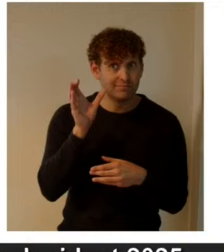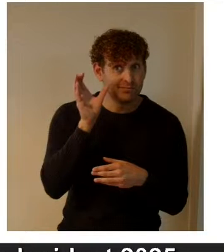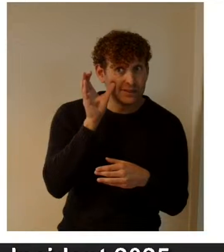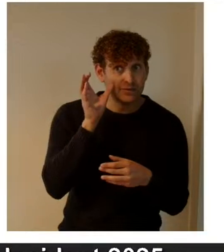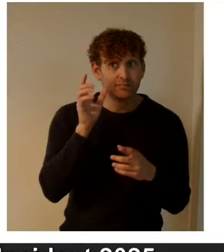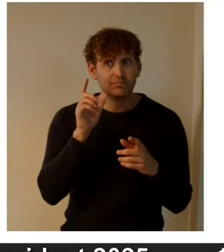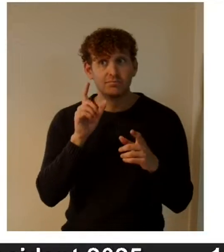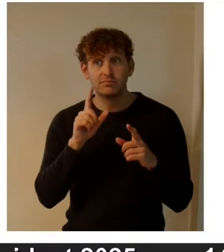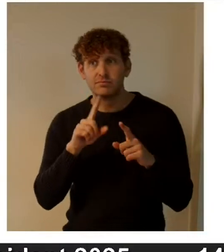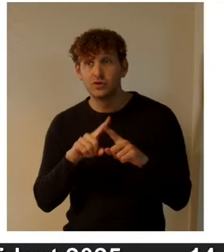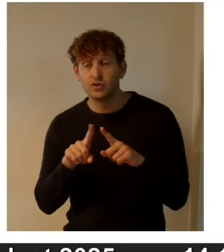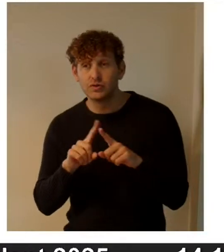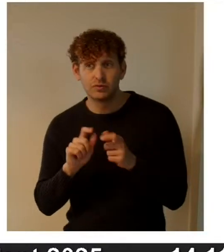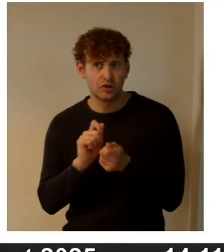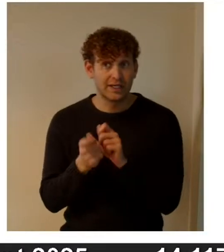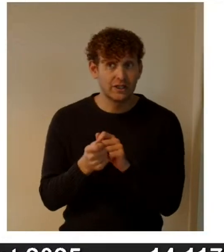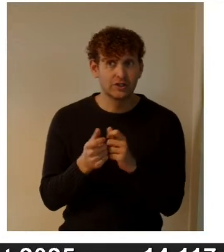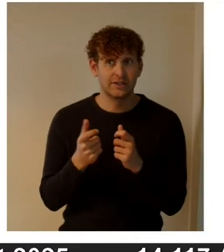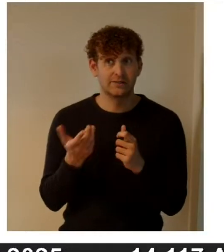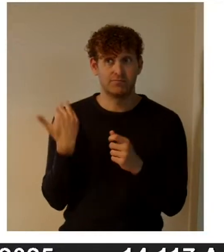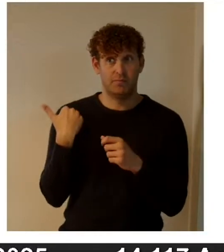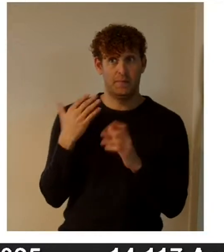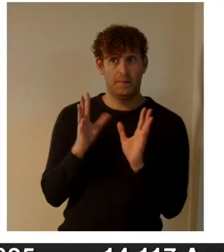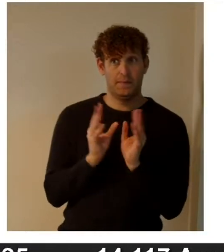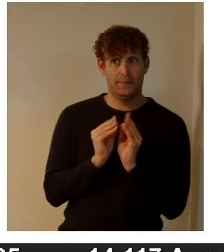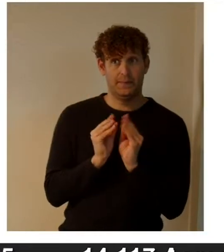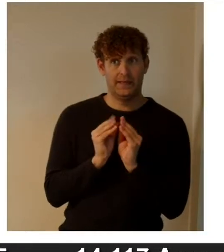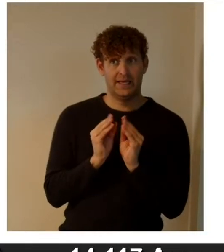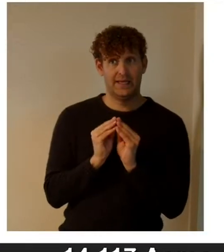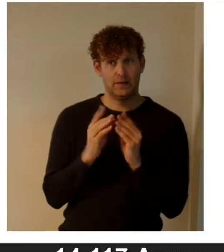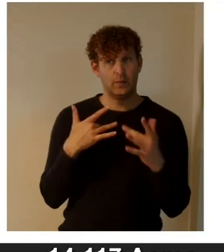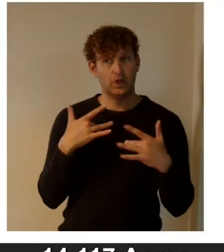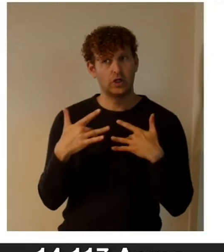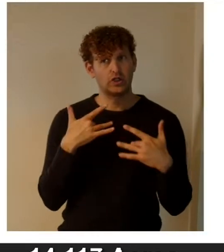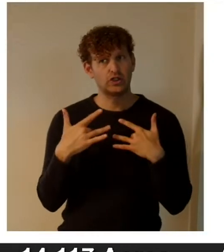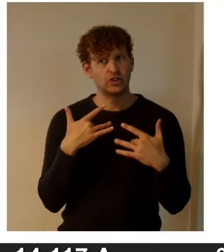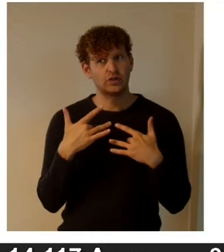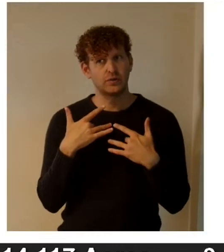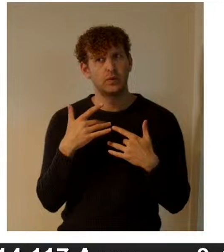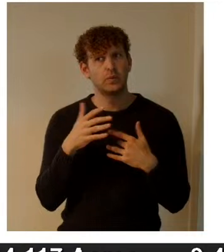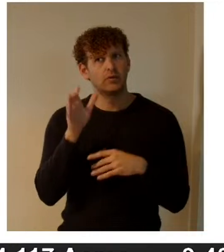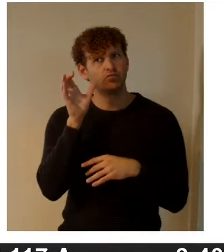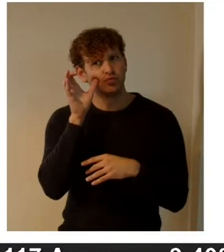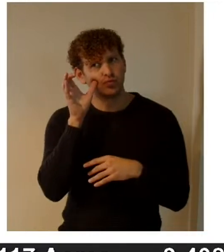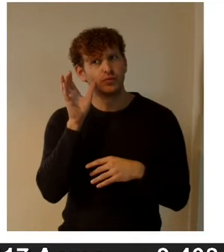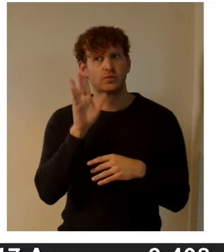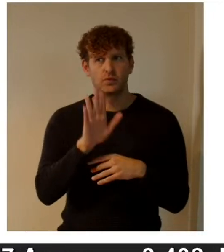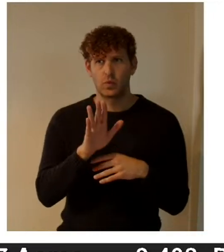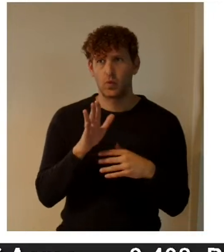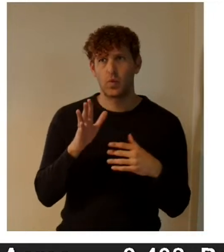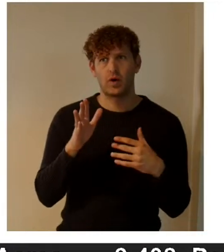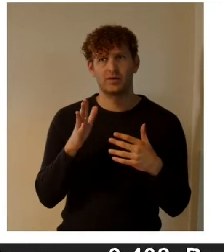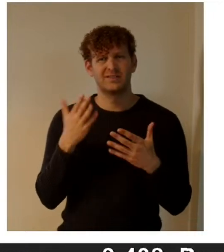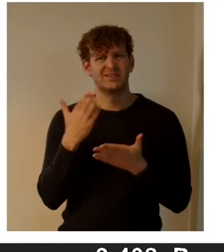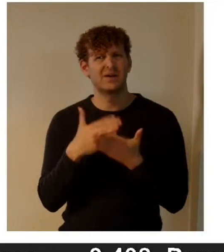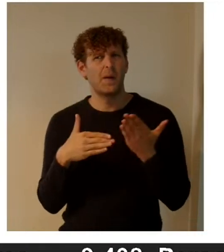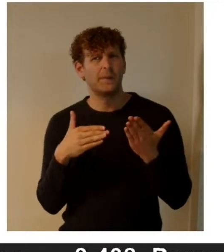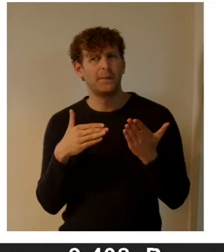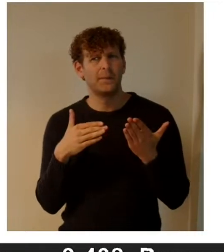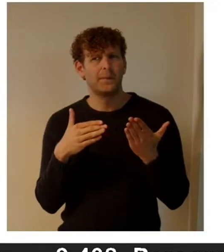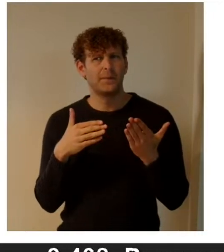meeting. We heard your concerns loud and clear following that meeting, which many of you called disastrous. You shared that you